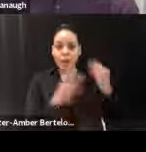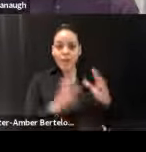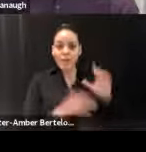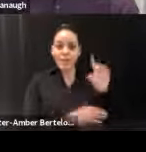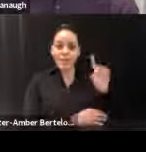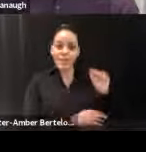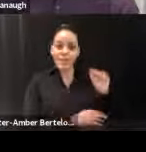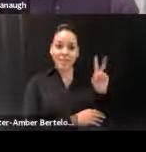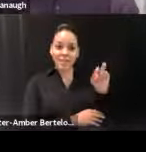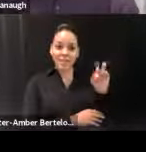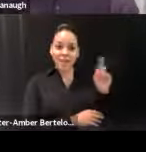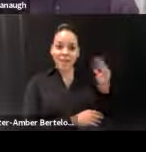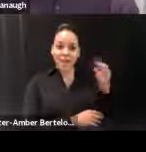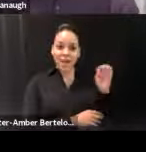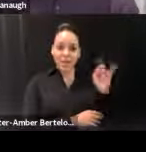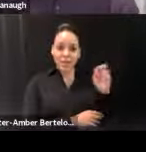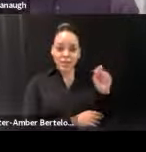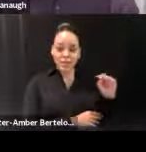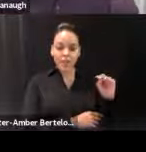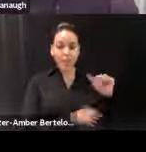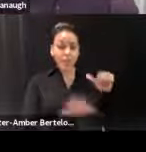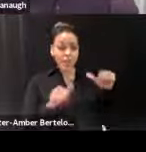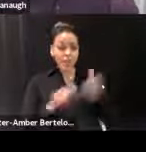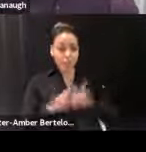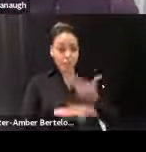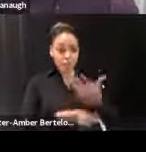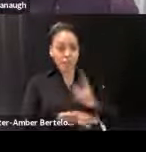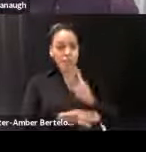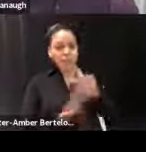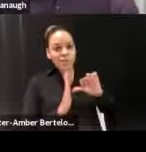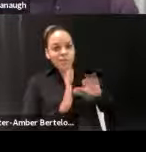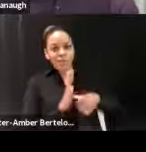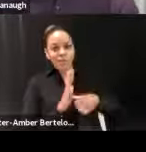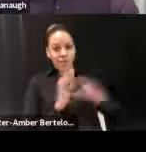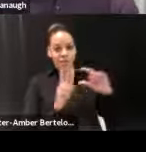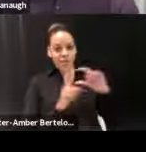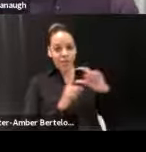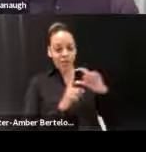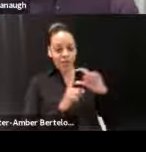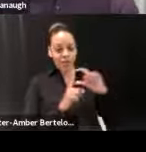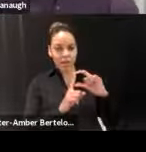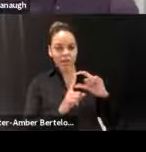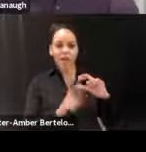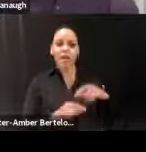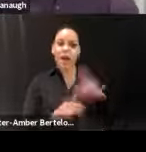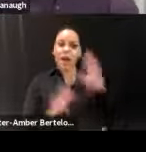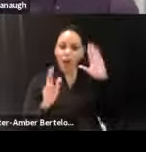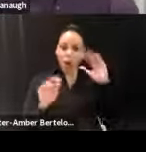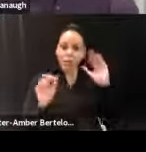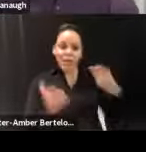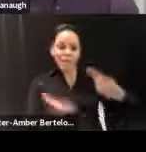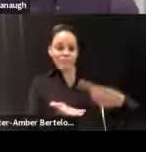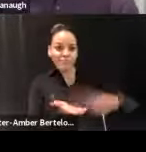poem puts so much more emphasis on that phrase. I hope we can discuss it